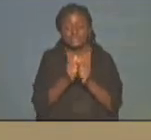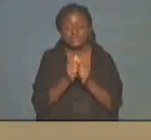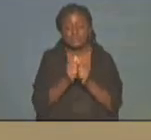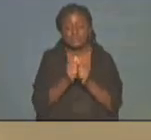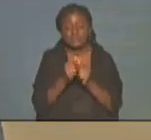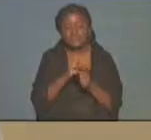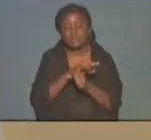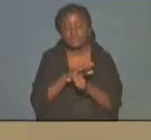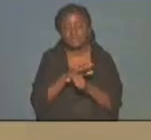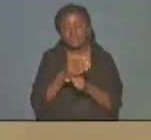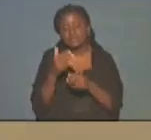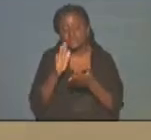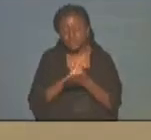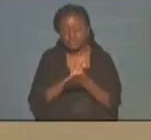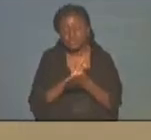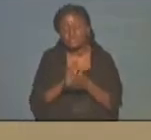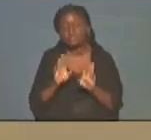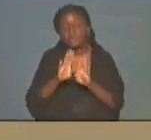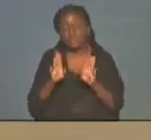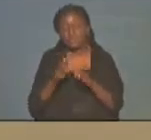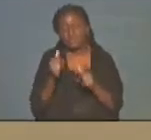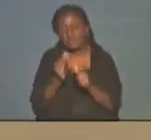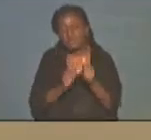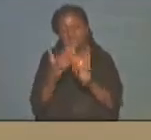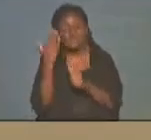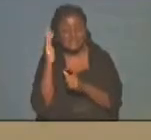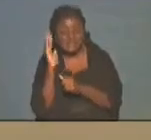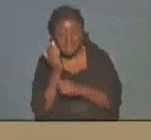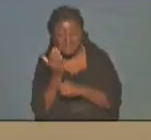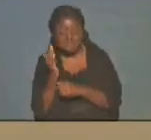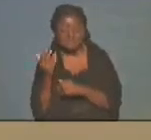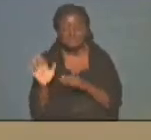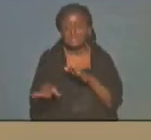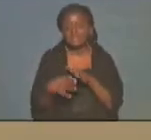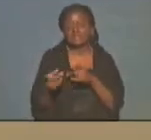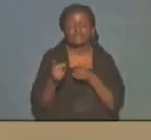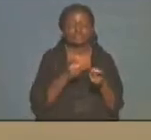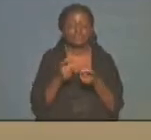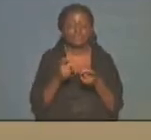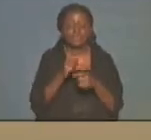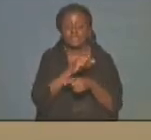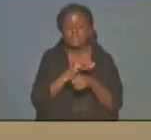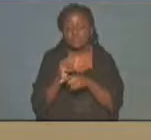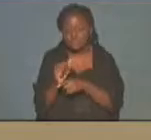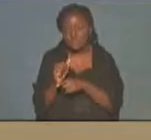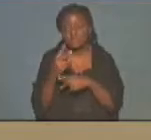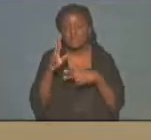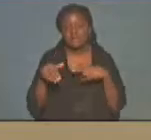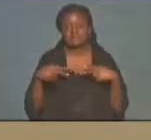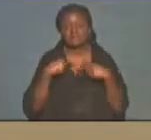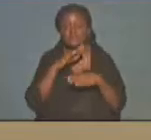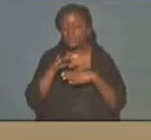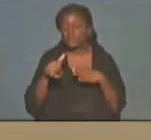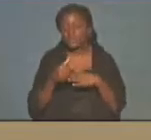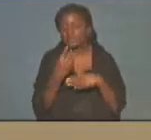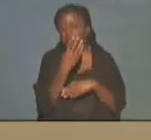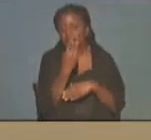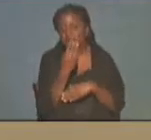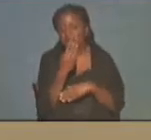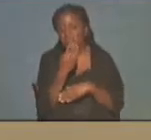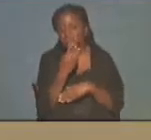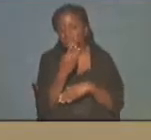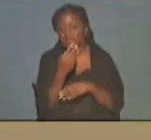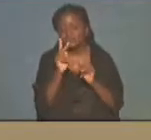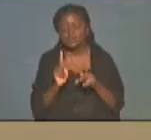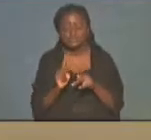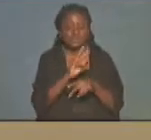seems to be under control. As far as Exuma is concerned, we have a total of 14 cases. Like I said, 2